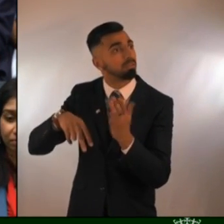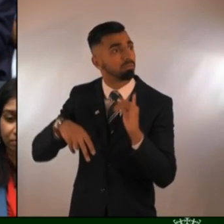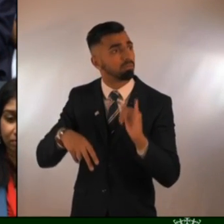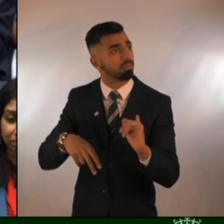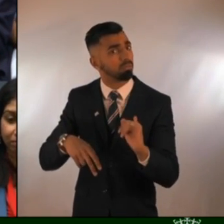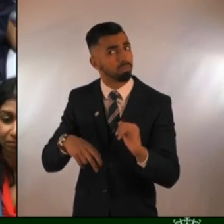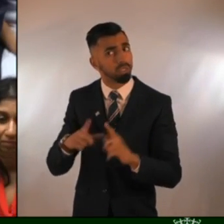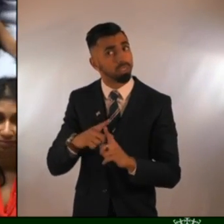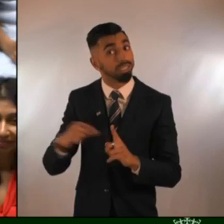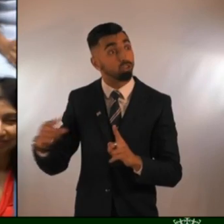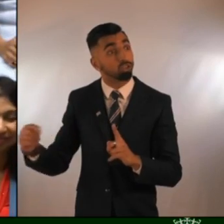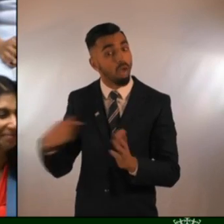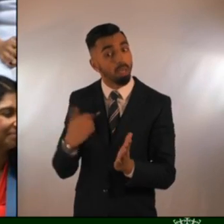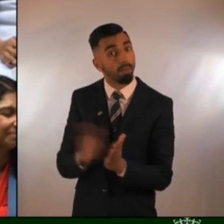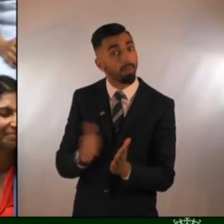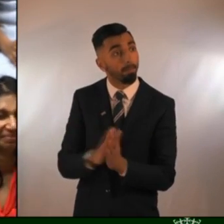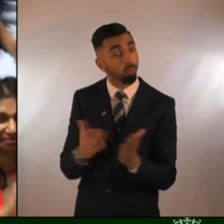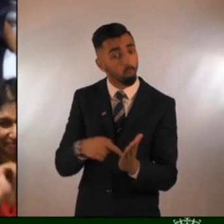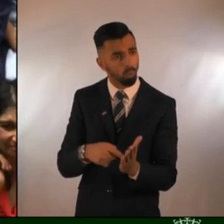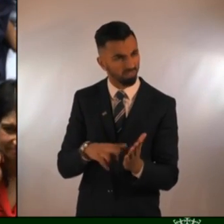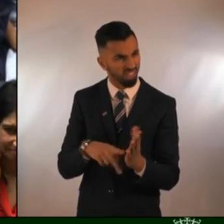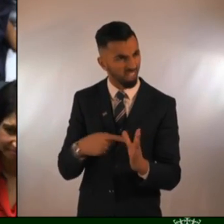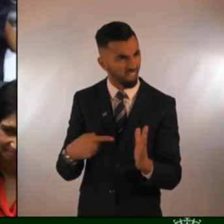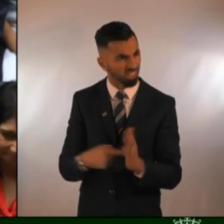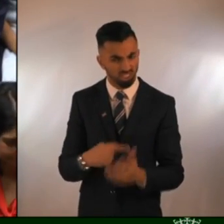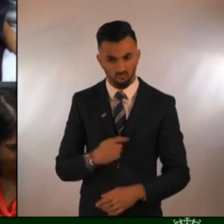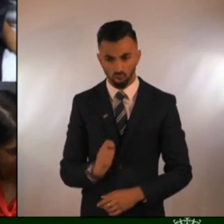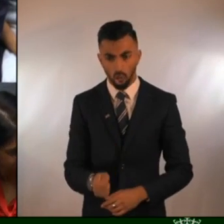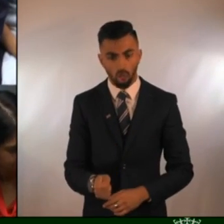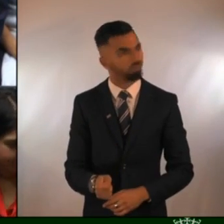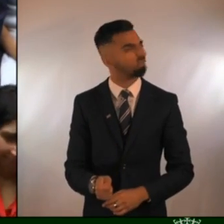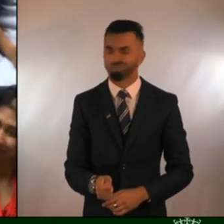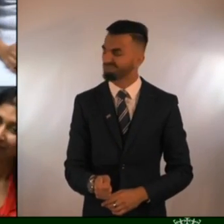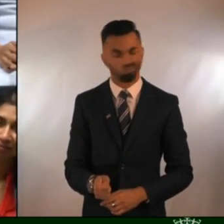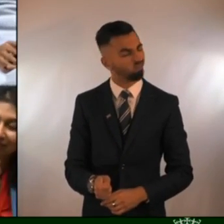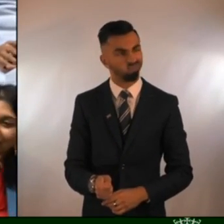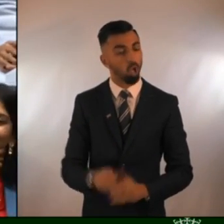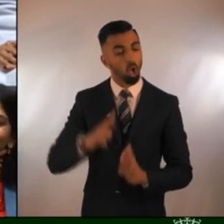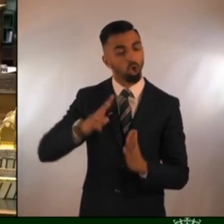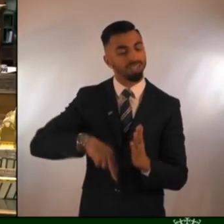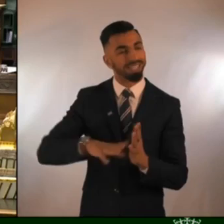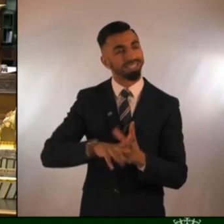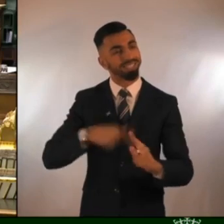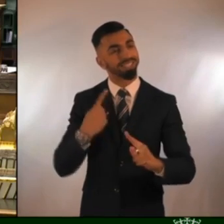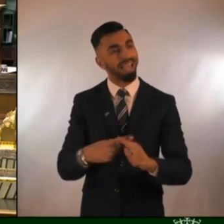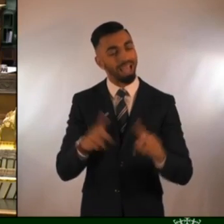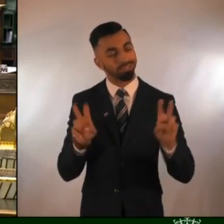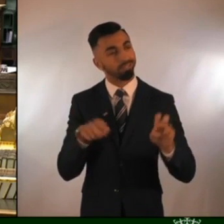That can't be right. So today, I am abolishing the reading tax.